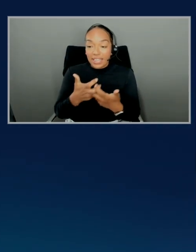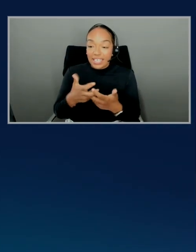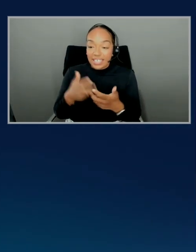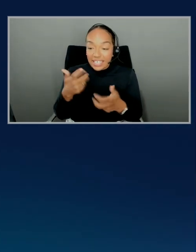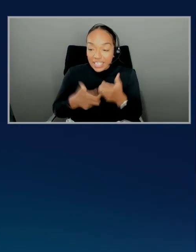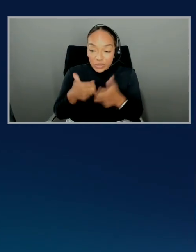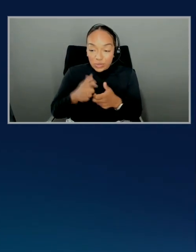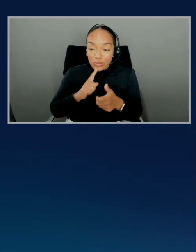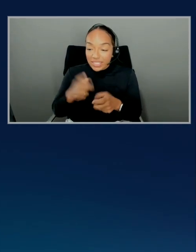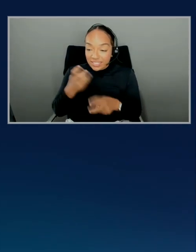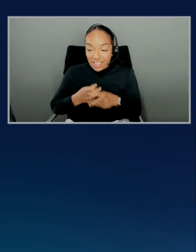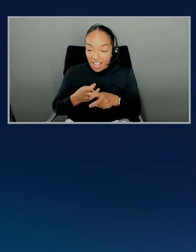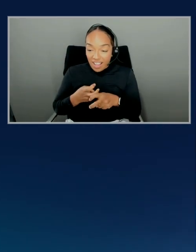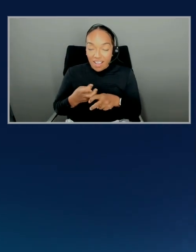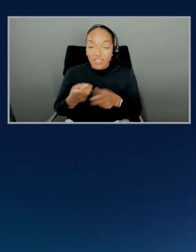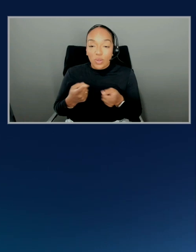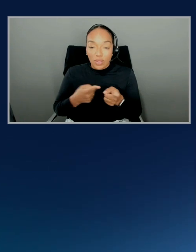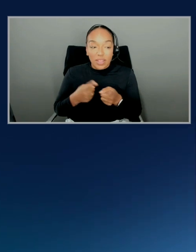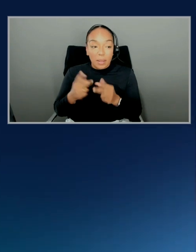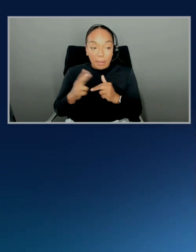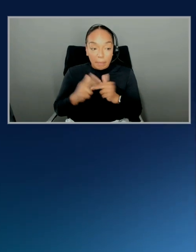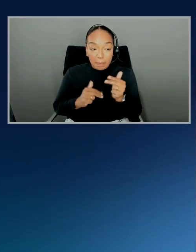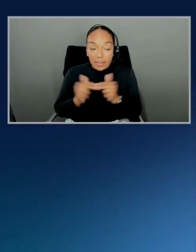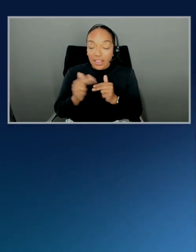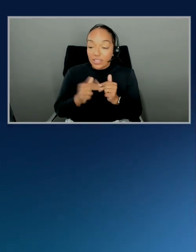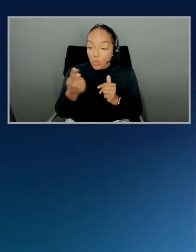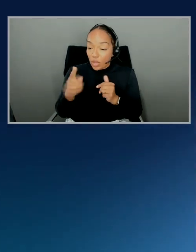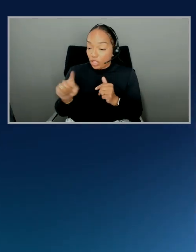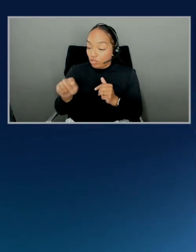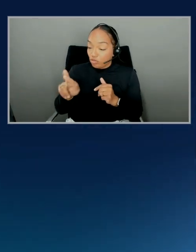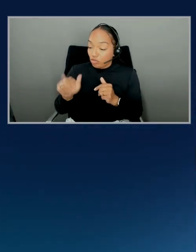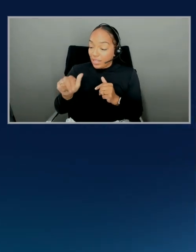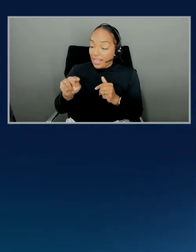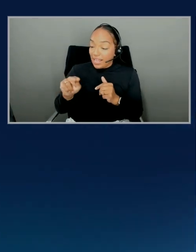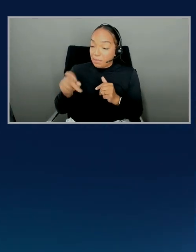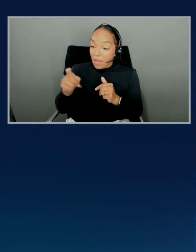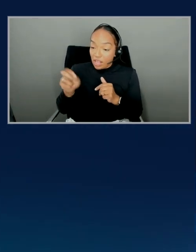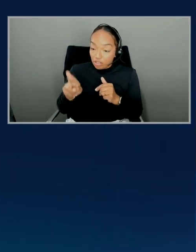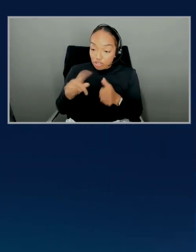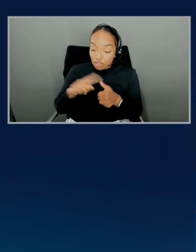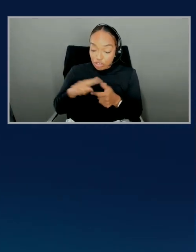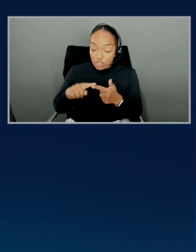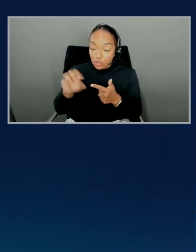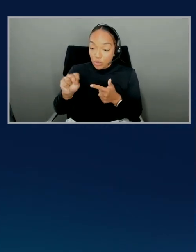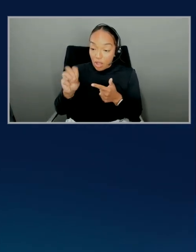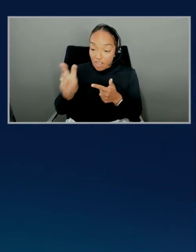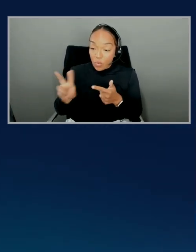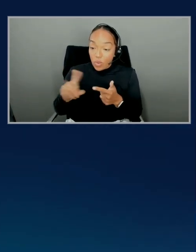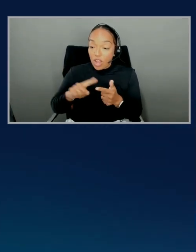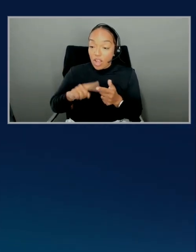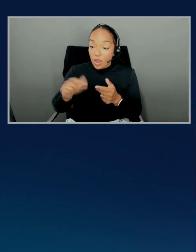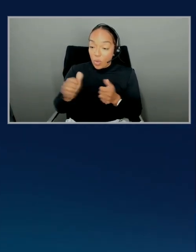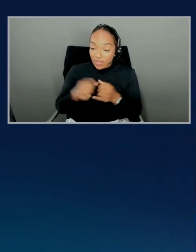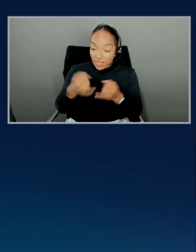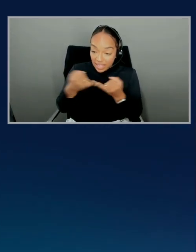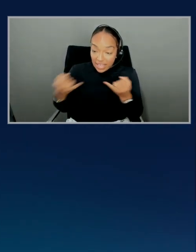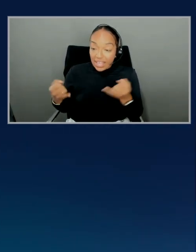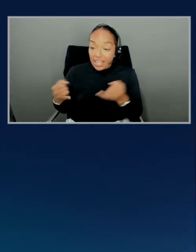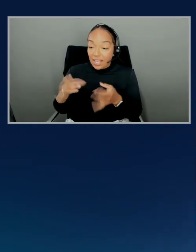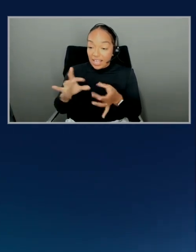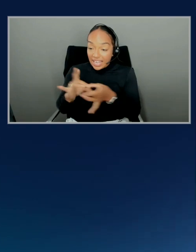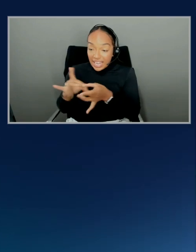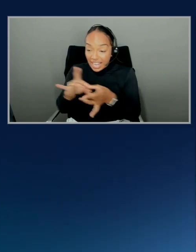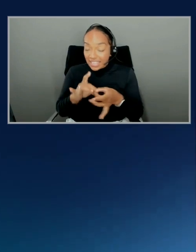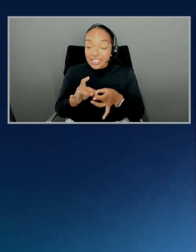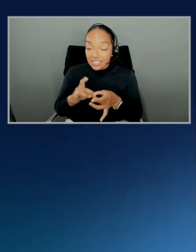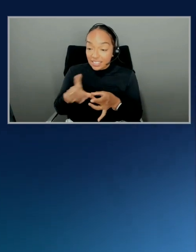tough. And they build this transponder and software and cables and connectors to modernize that. But